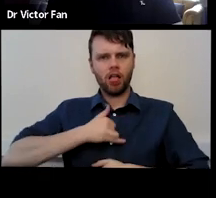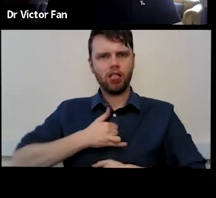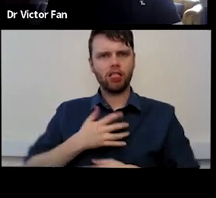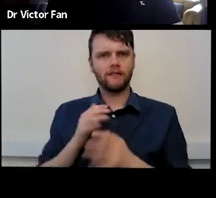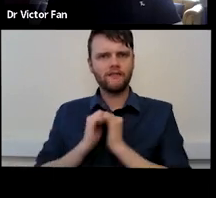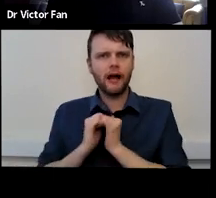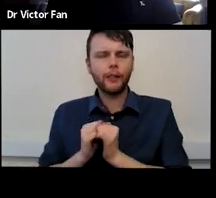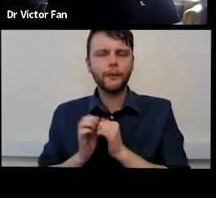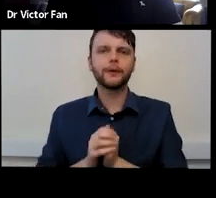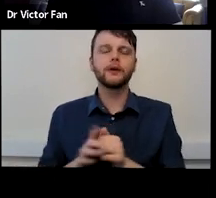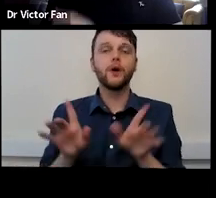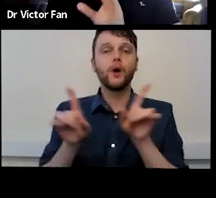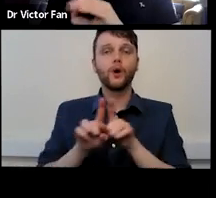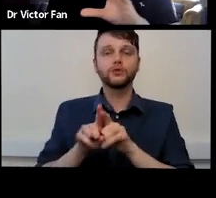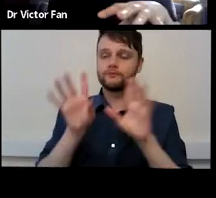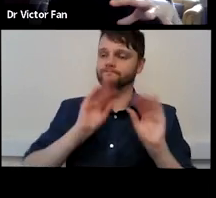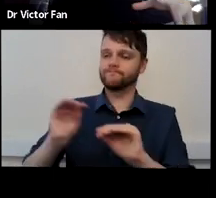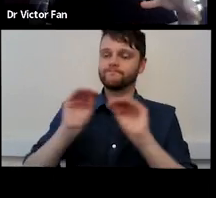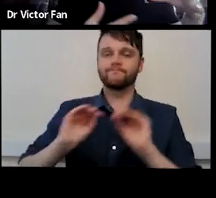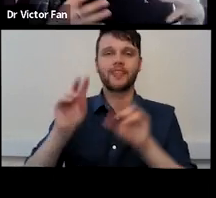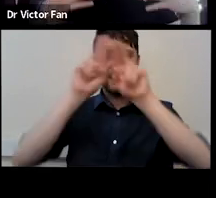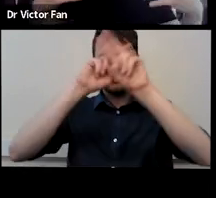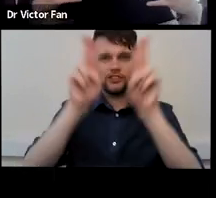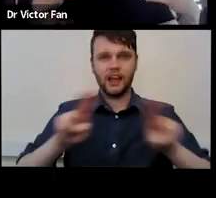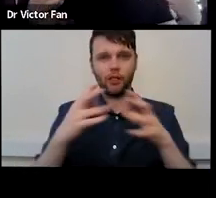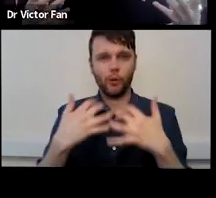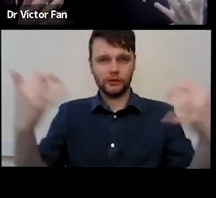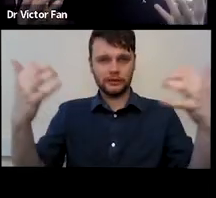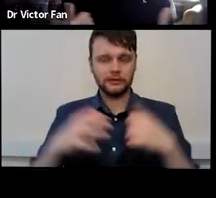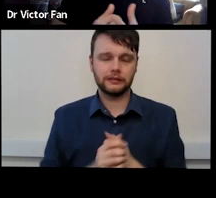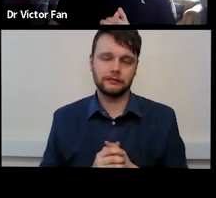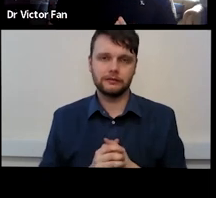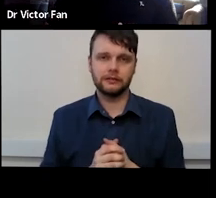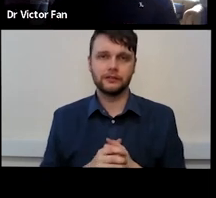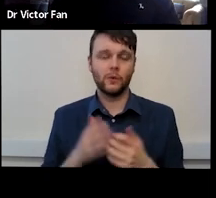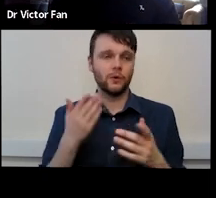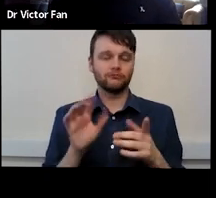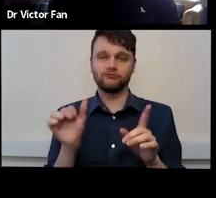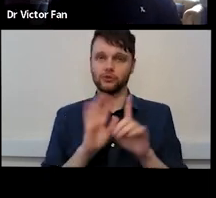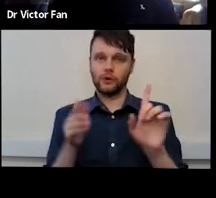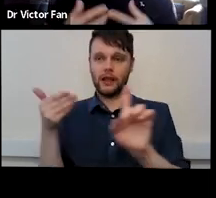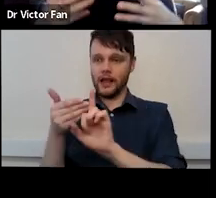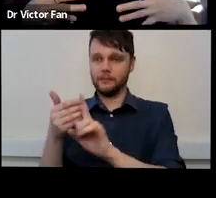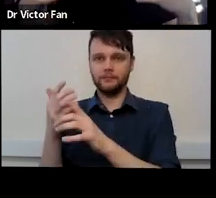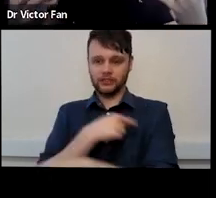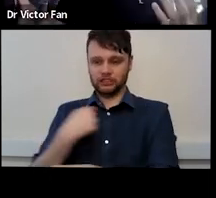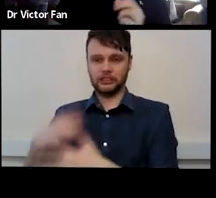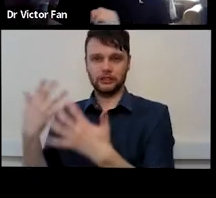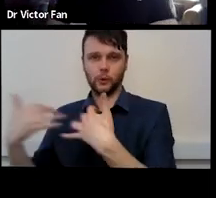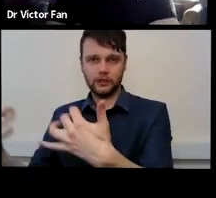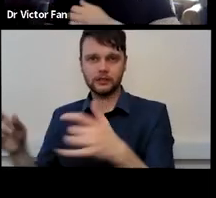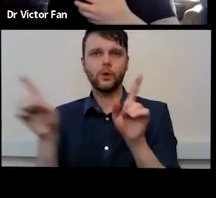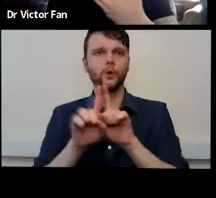It should also educate its international audience. So he's not only aiming for the audience in China, but also beyond